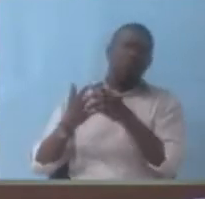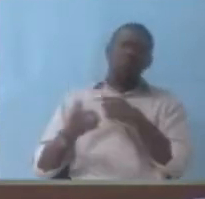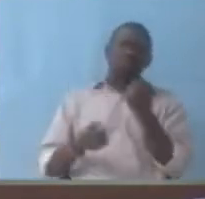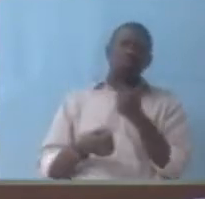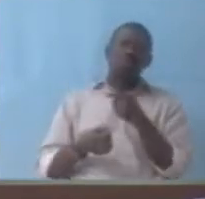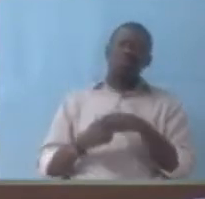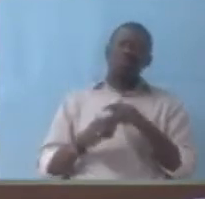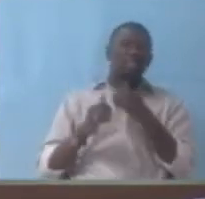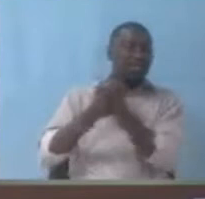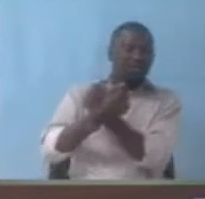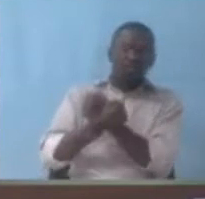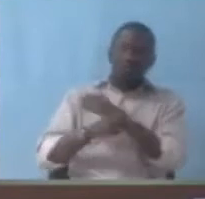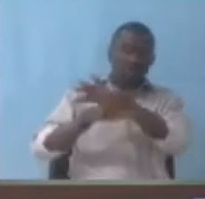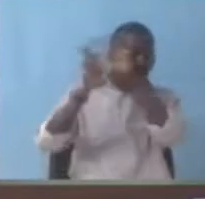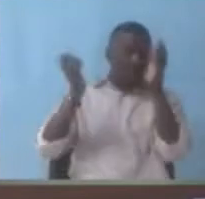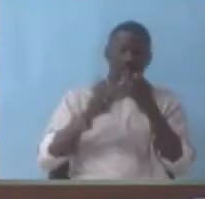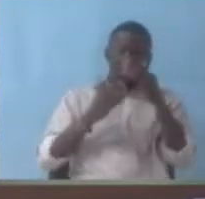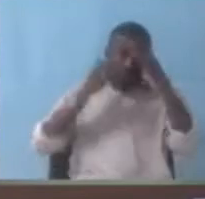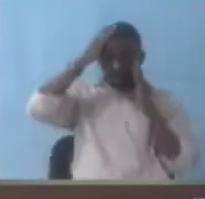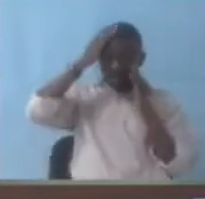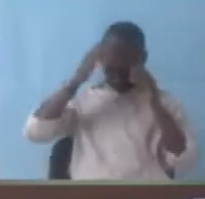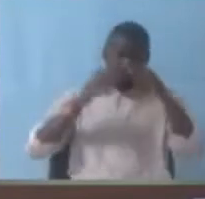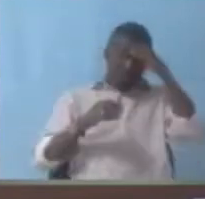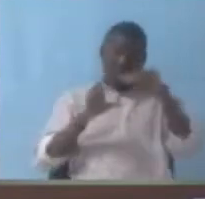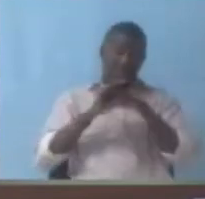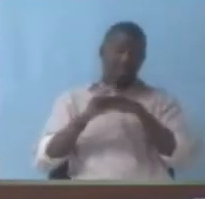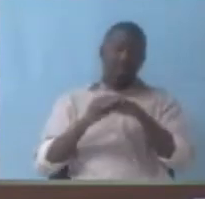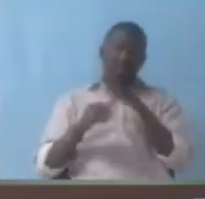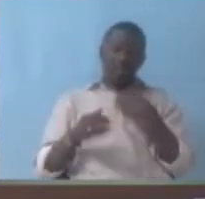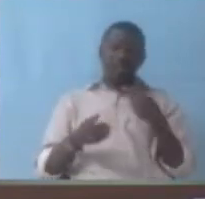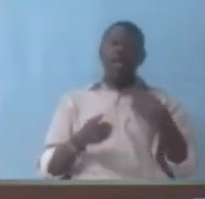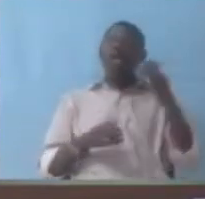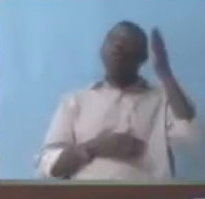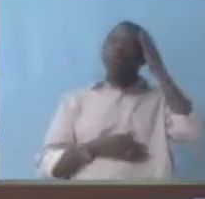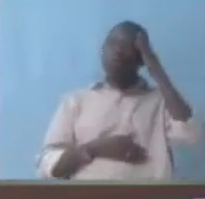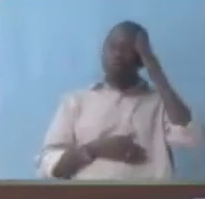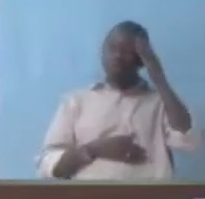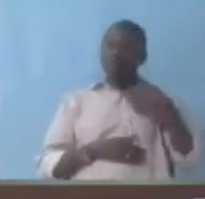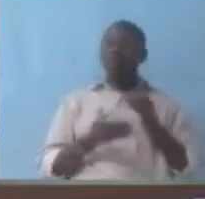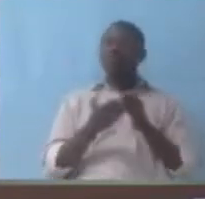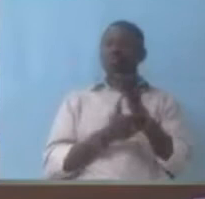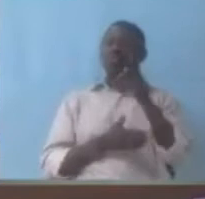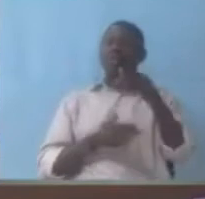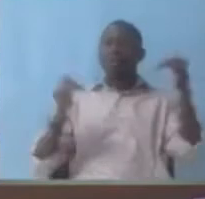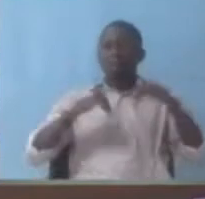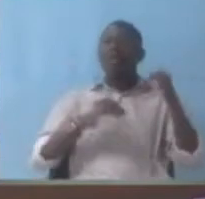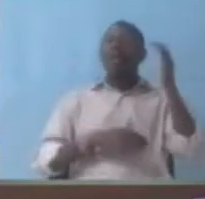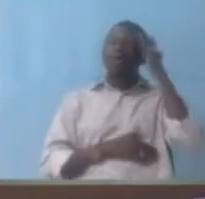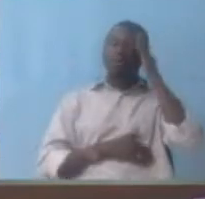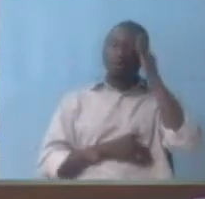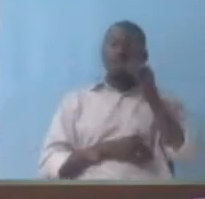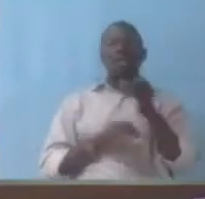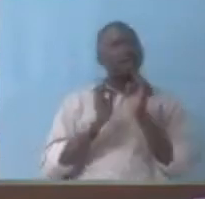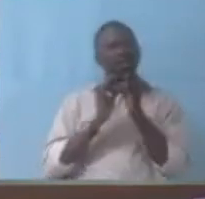officers came to my attention, and it was raised at that meeting. And bring tata obemoto ngani na faje